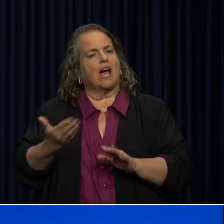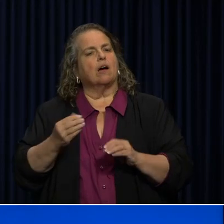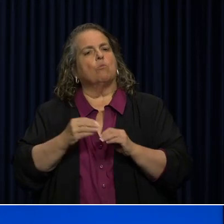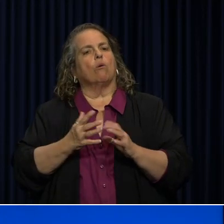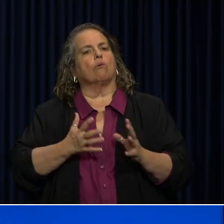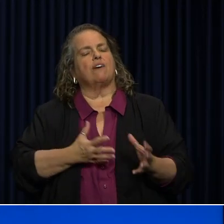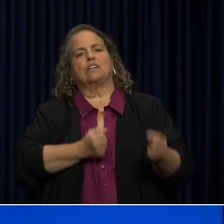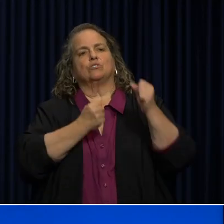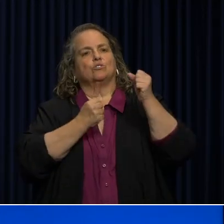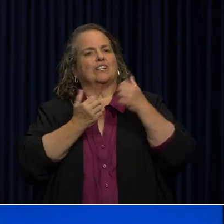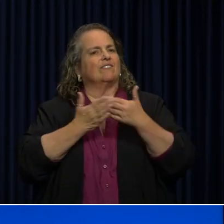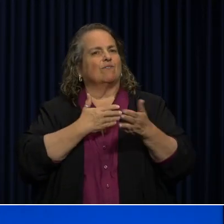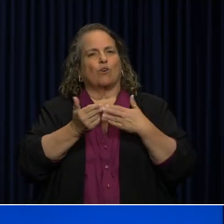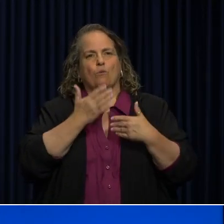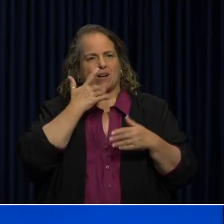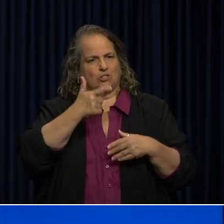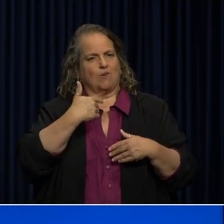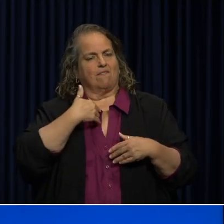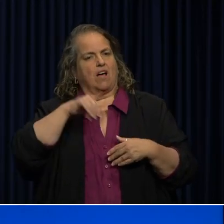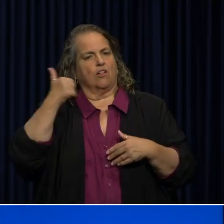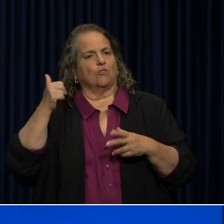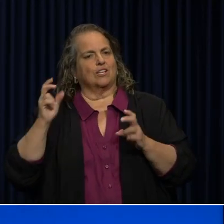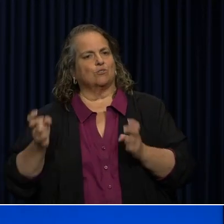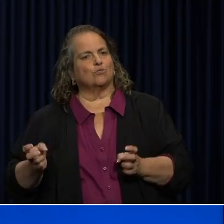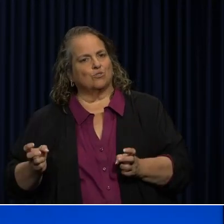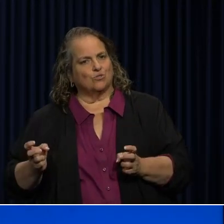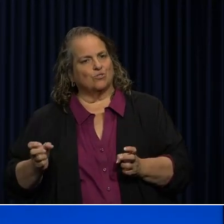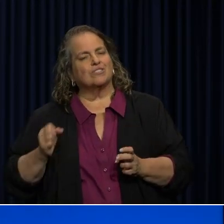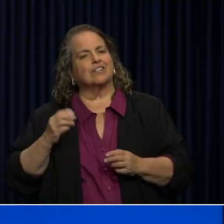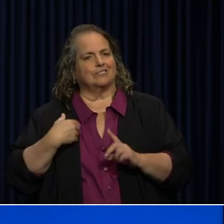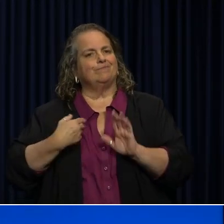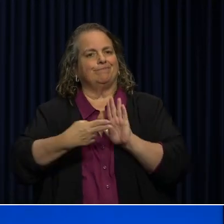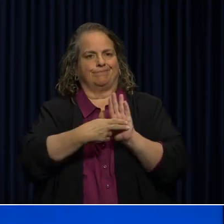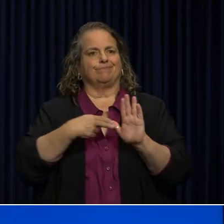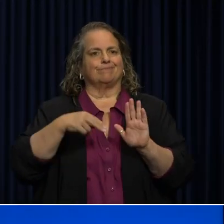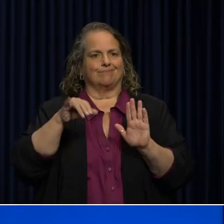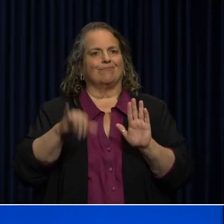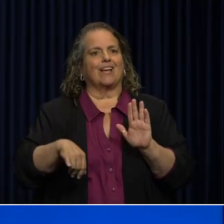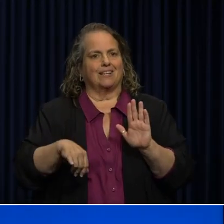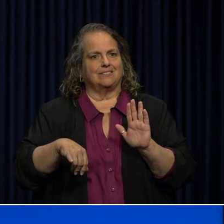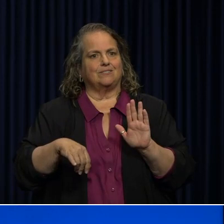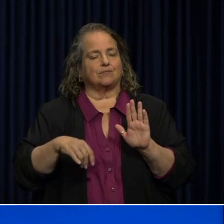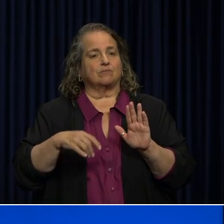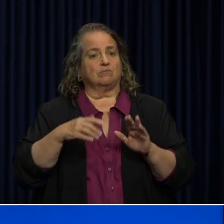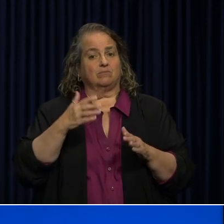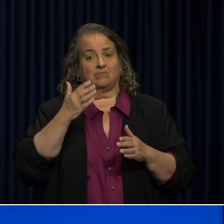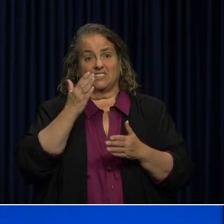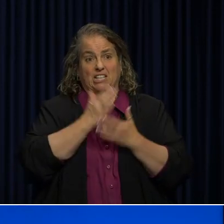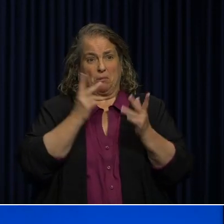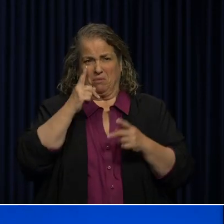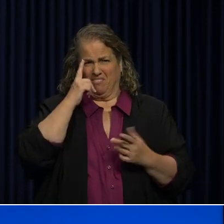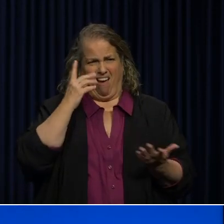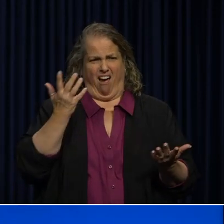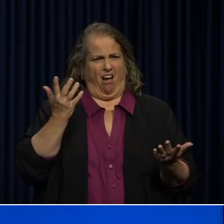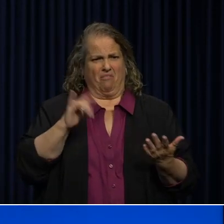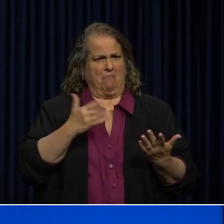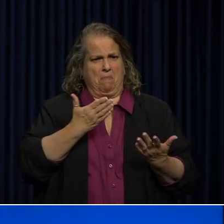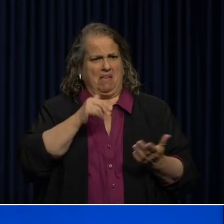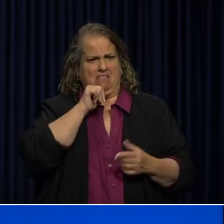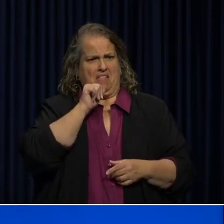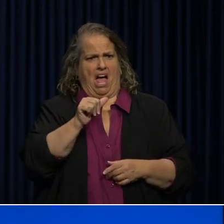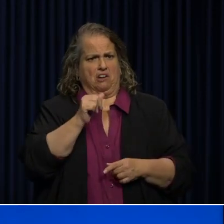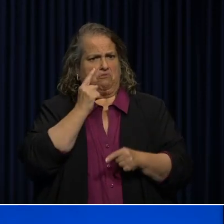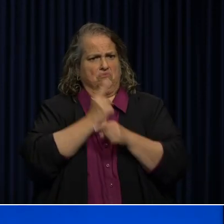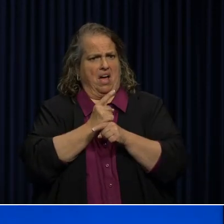such. People may think it's simplistic. I just think it's it's the right thing to do. It's how we fight